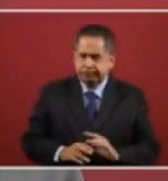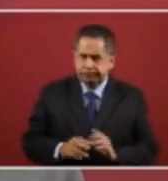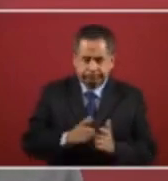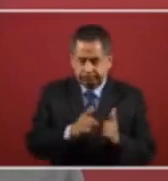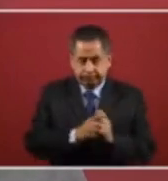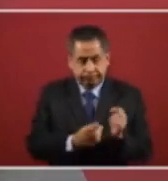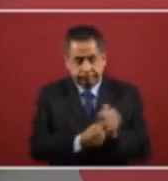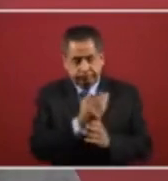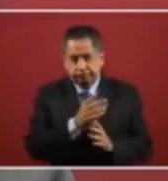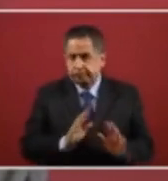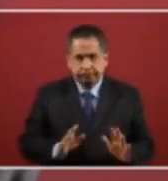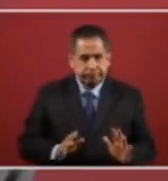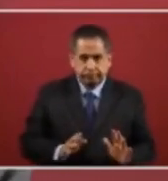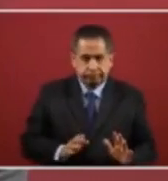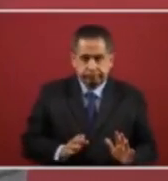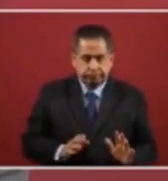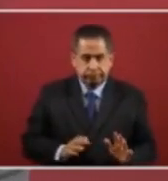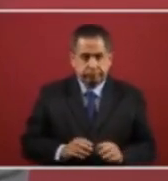to